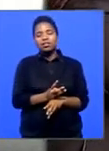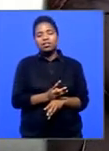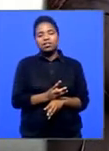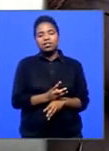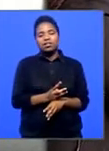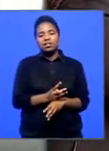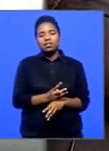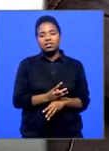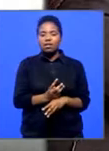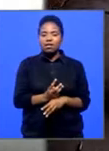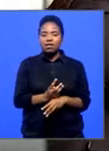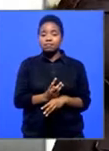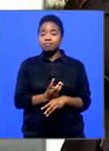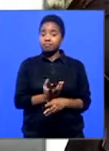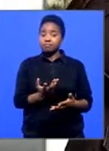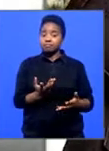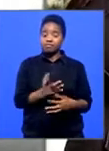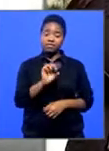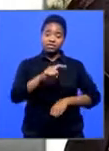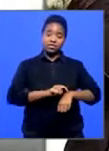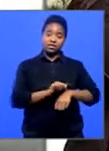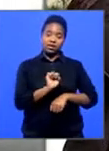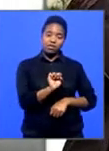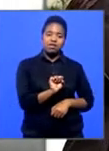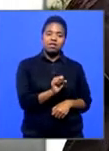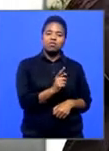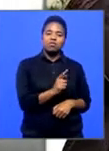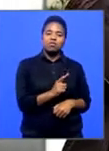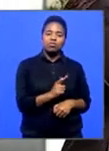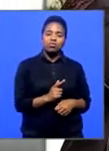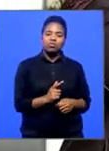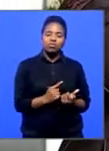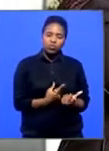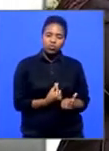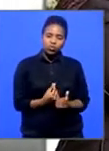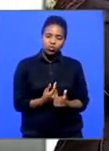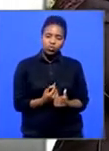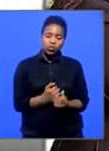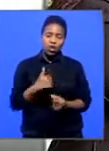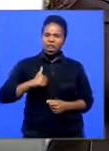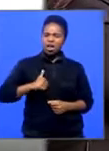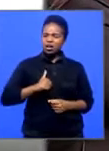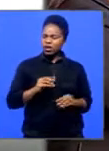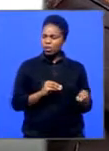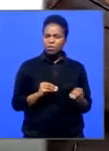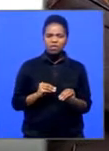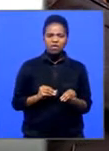a lot was done in their era more than anything. We moved to the suburbs in